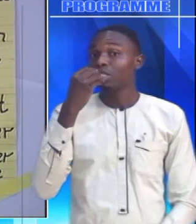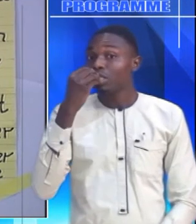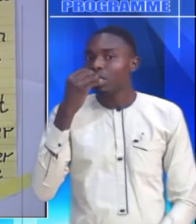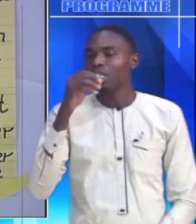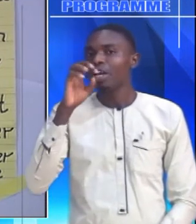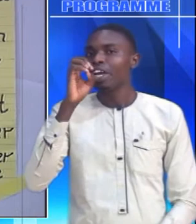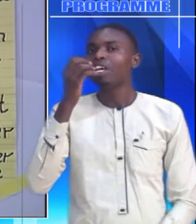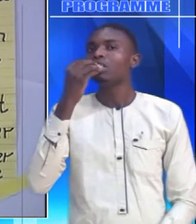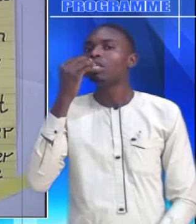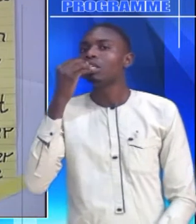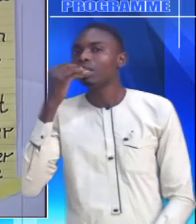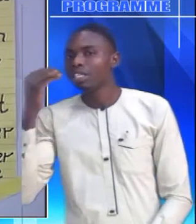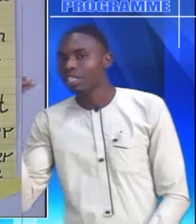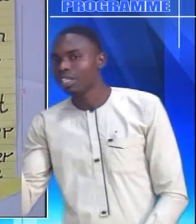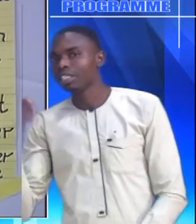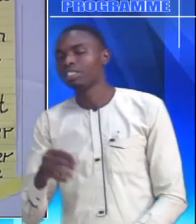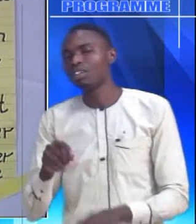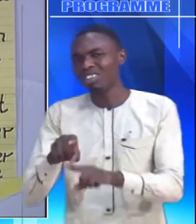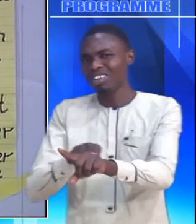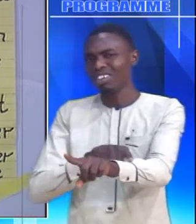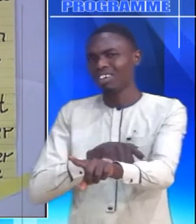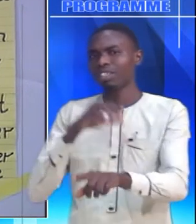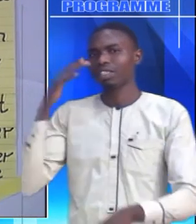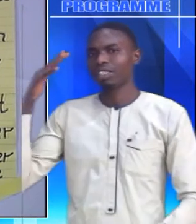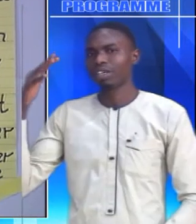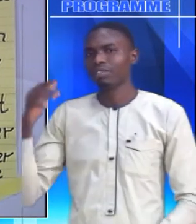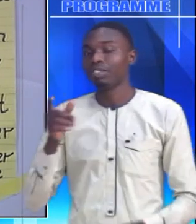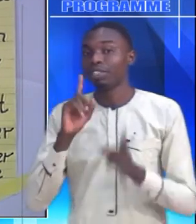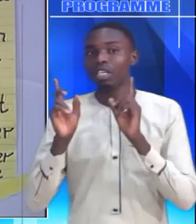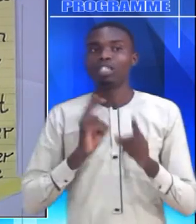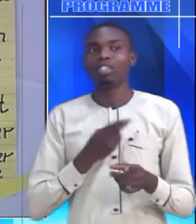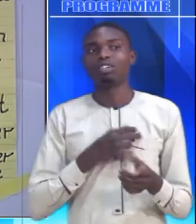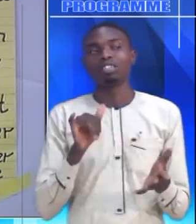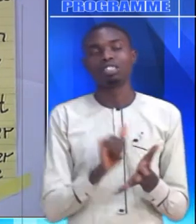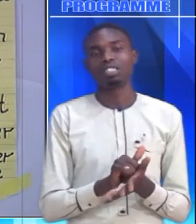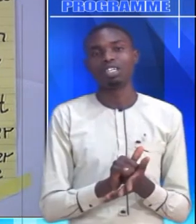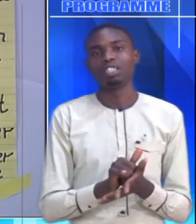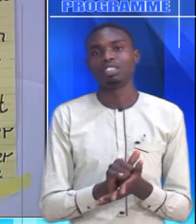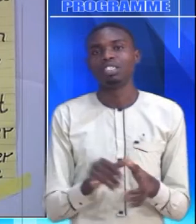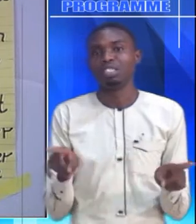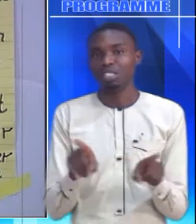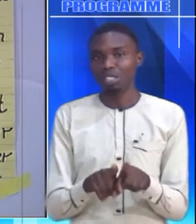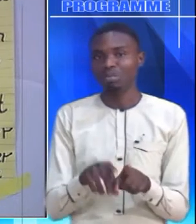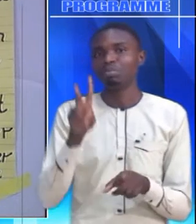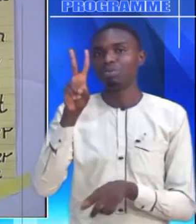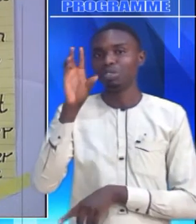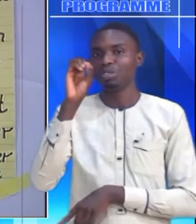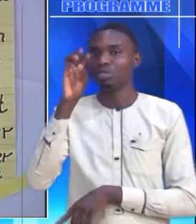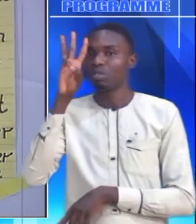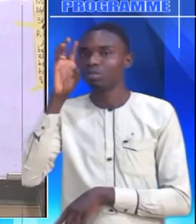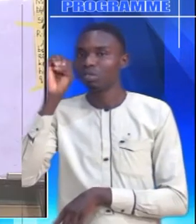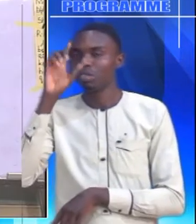E-A is a long sound. So, telling us that that's the same vowel sound can be seen as double